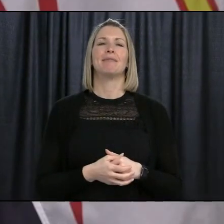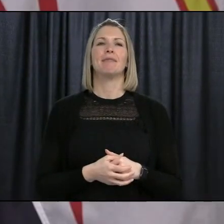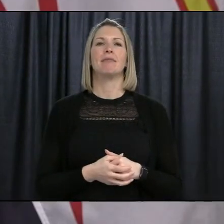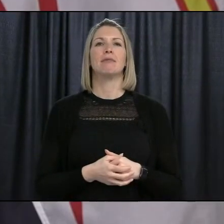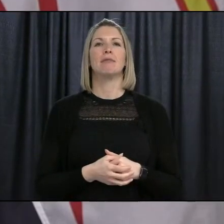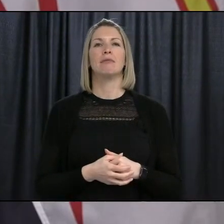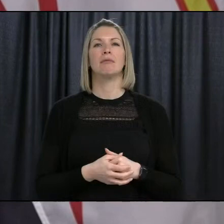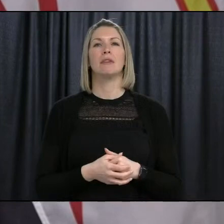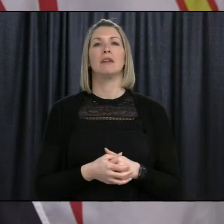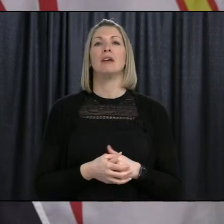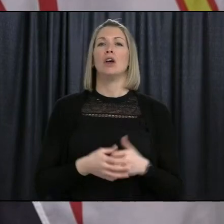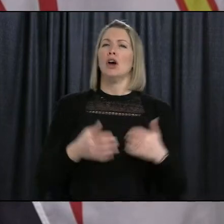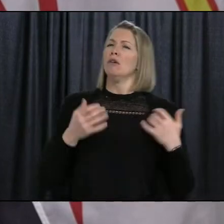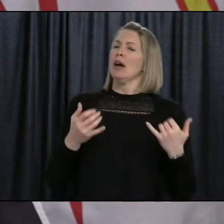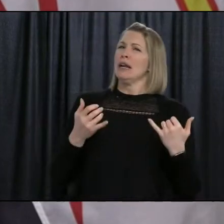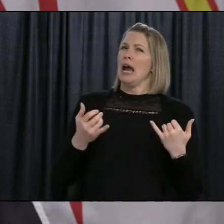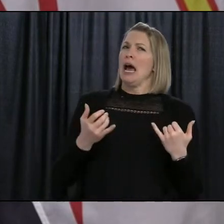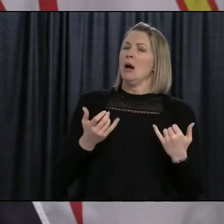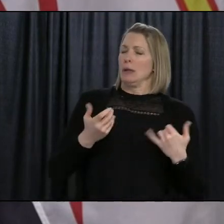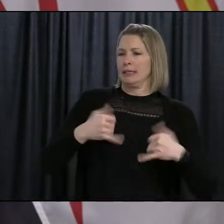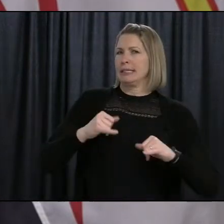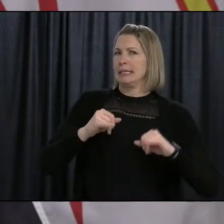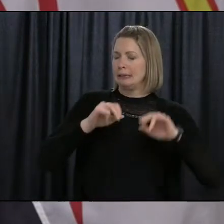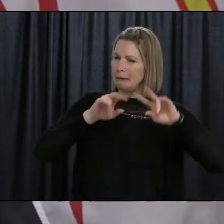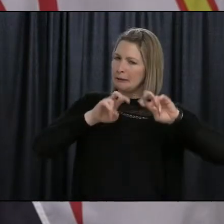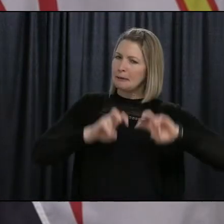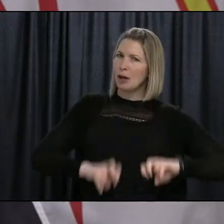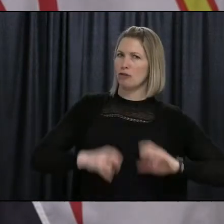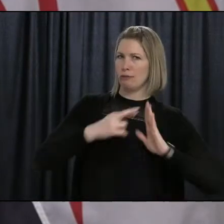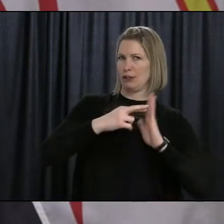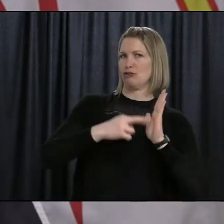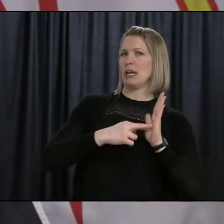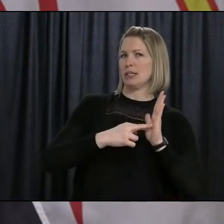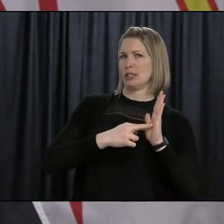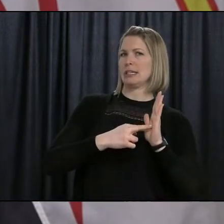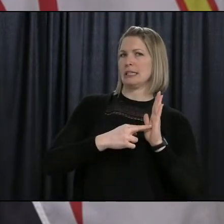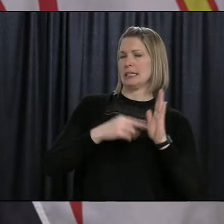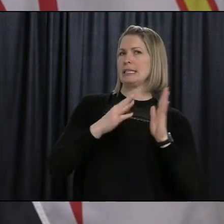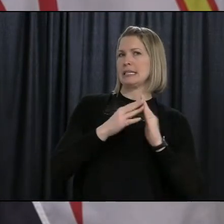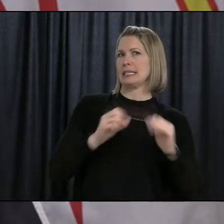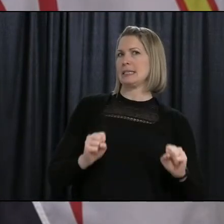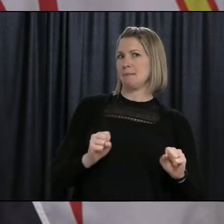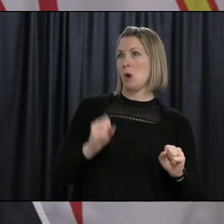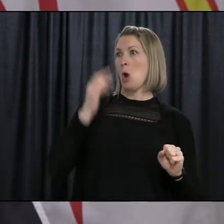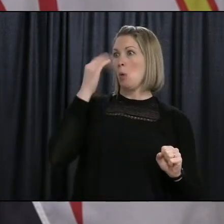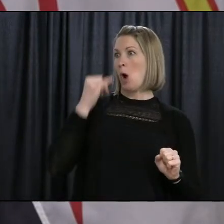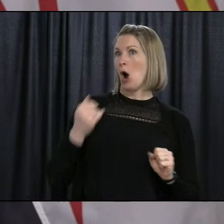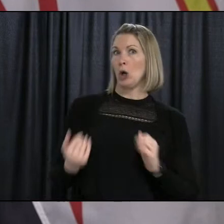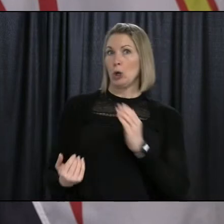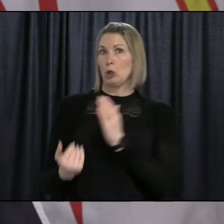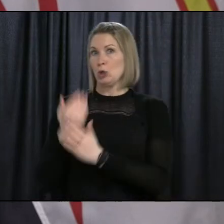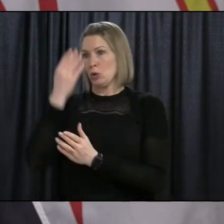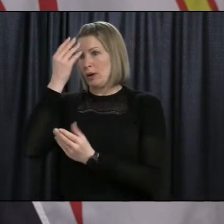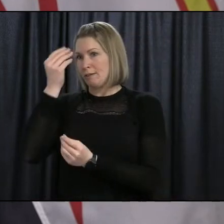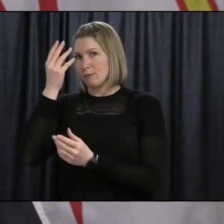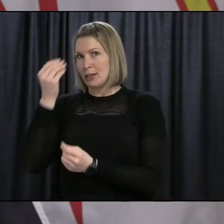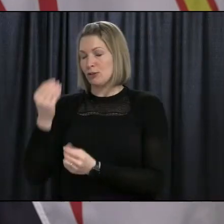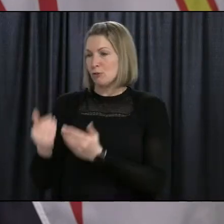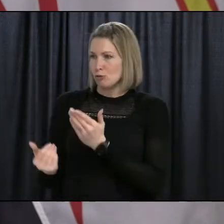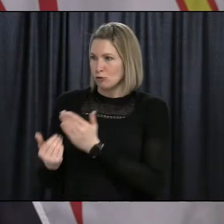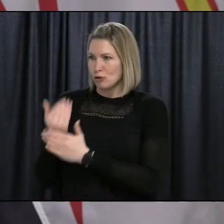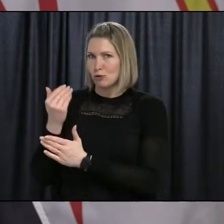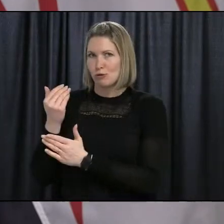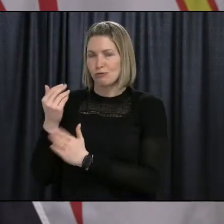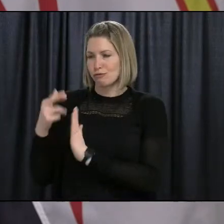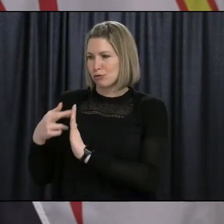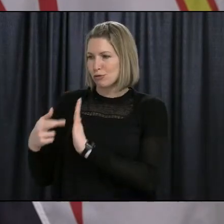how our pre-registration system will be affected by this new information and evidence, and this